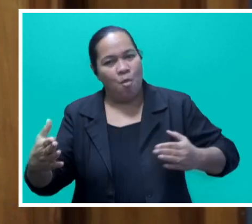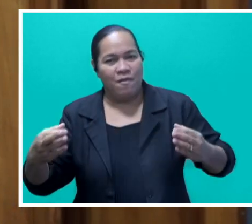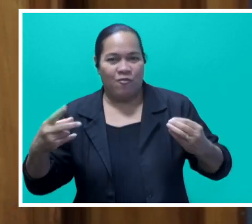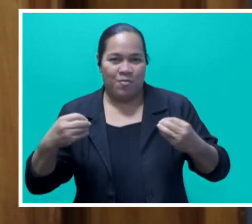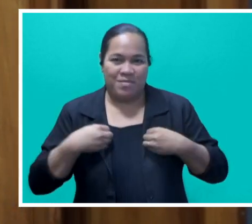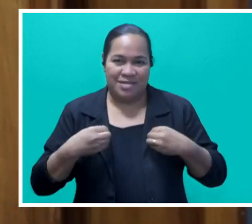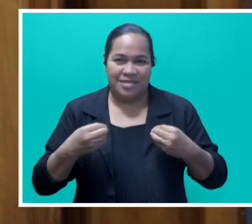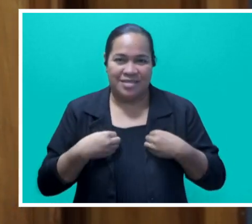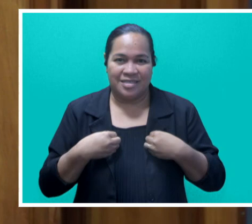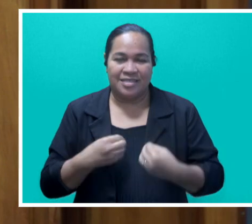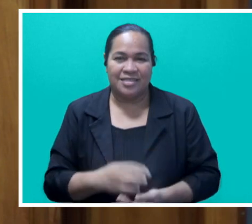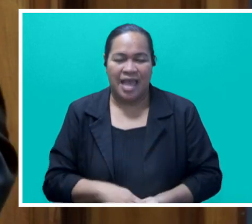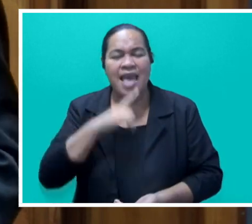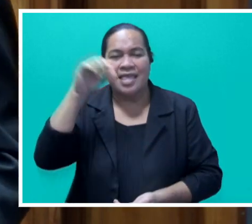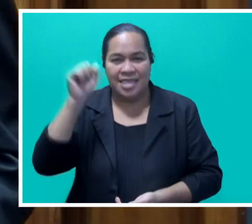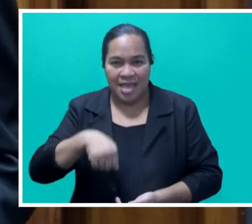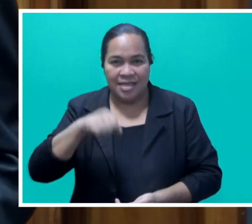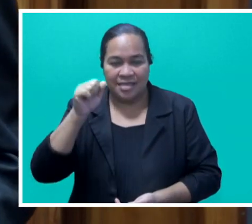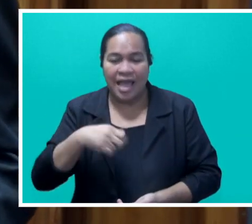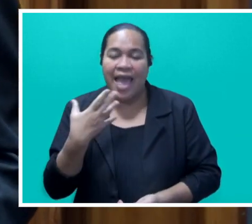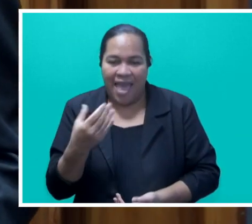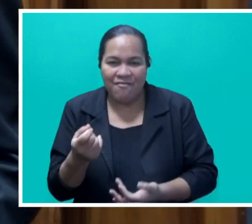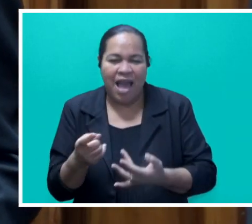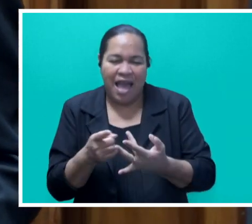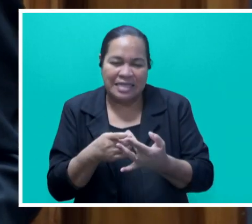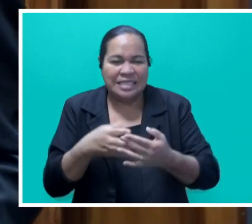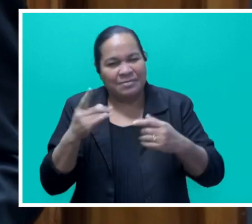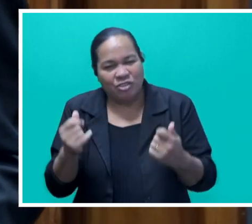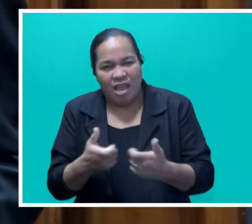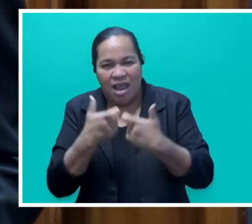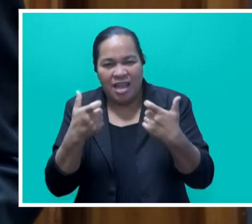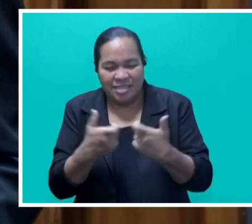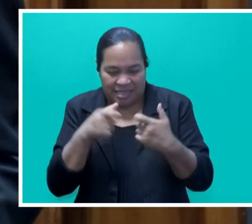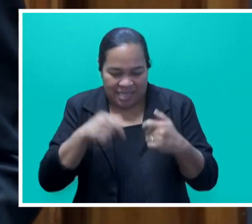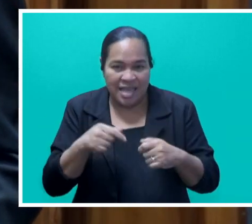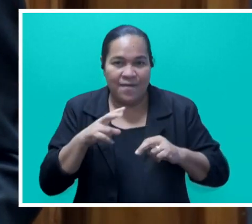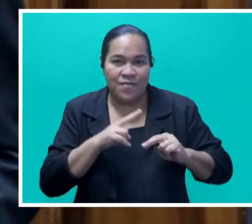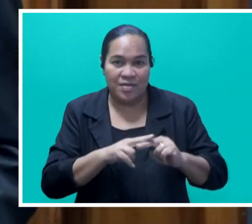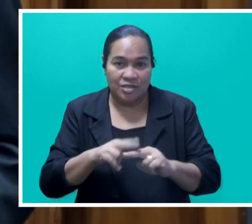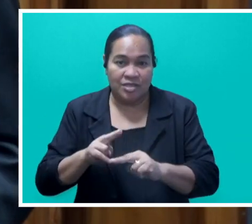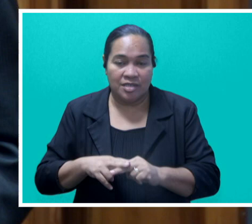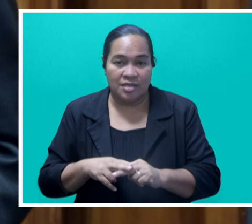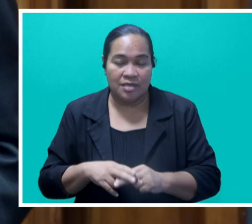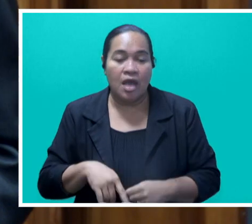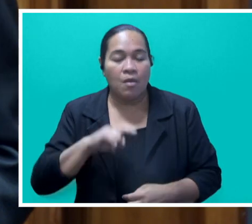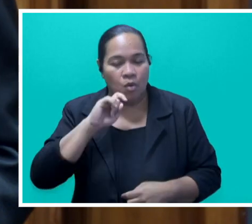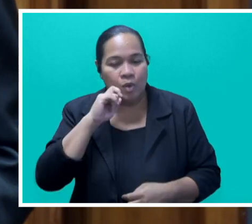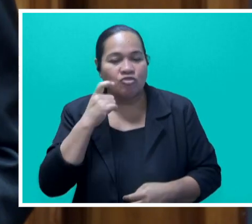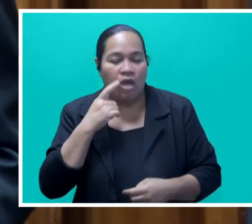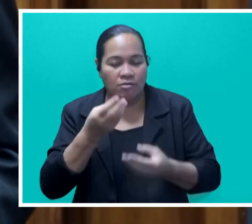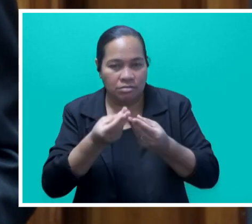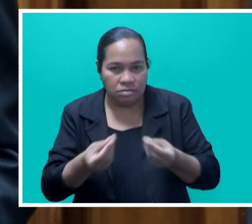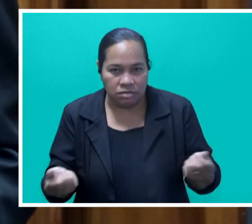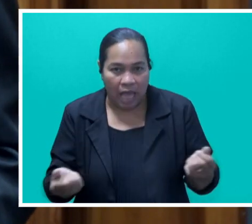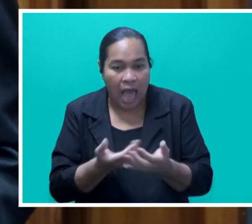sir. Yes, there are few impediments to doing business in Fiji, and this shall be fixed, Mr. Speaker,